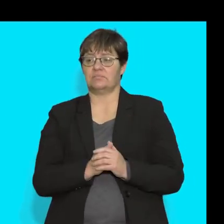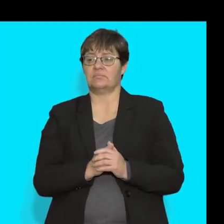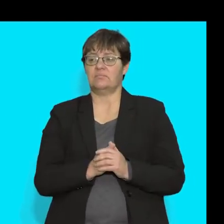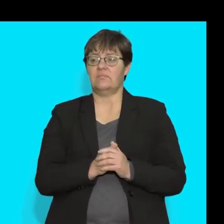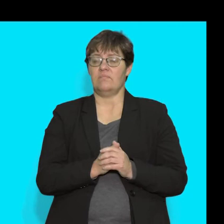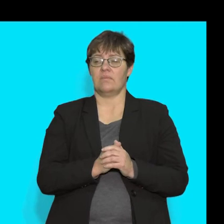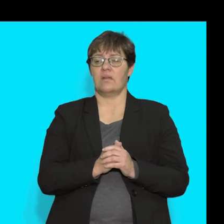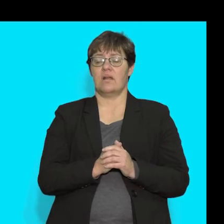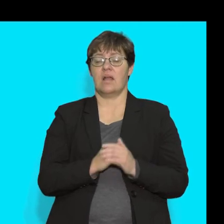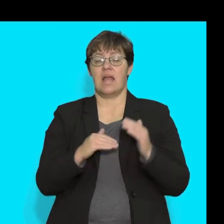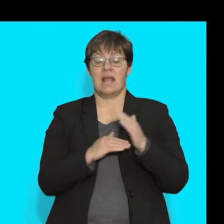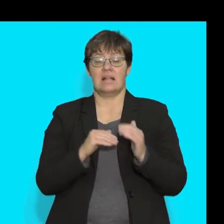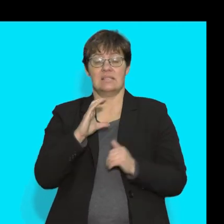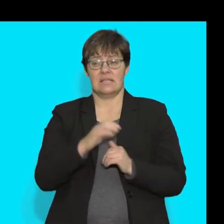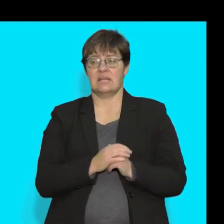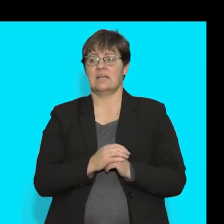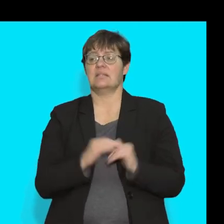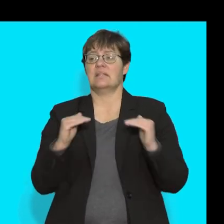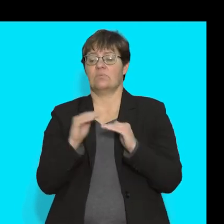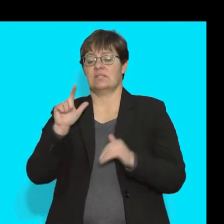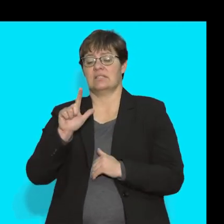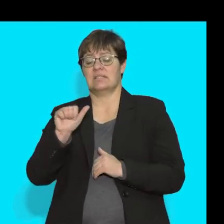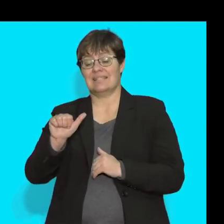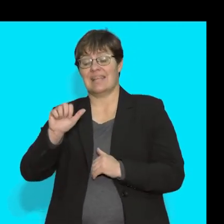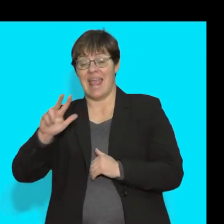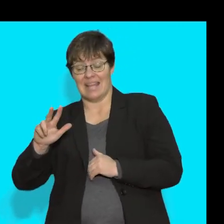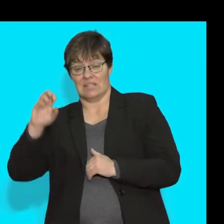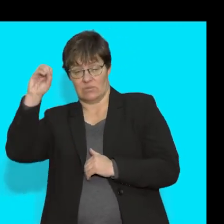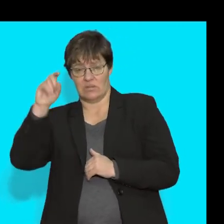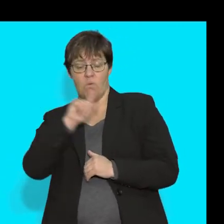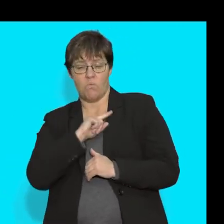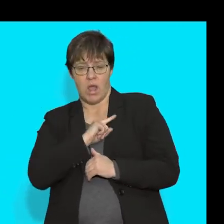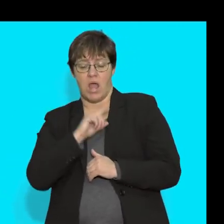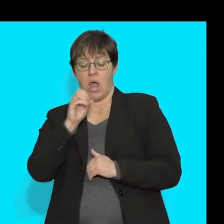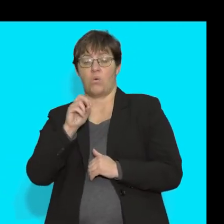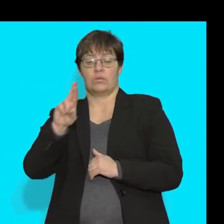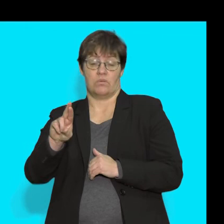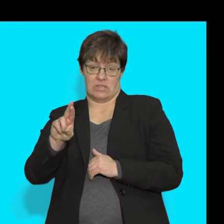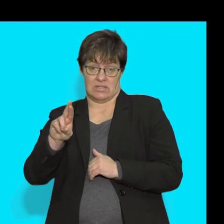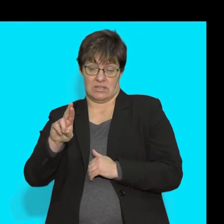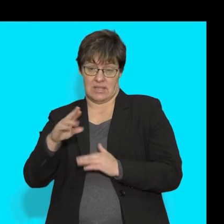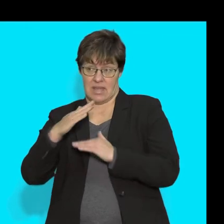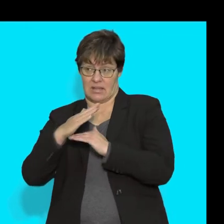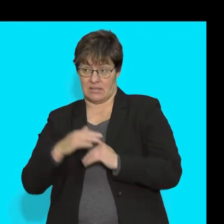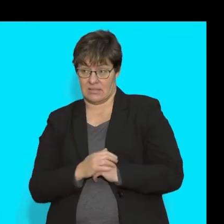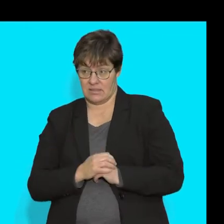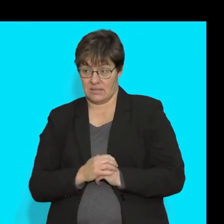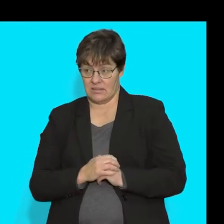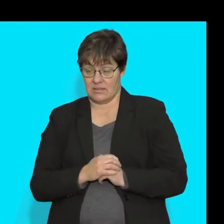to angle C, which is equals to 68 degrees, and this is corresponding angles, right?